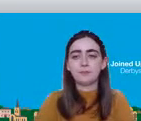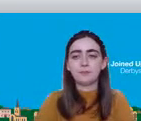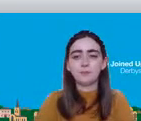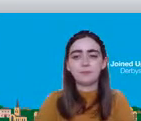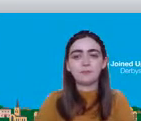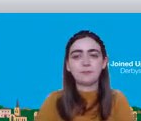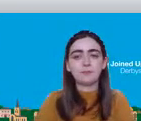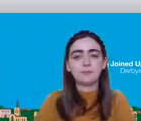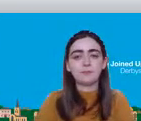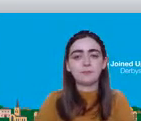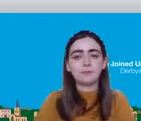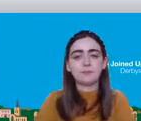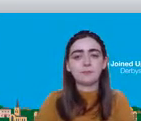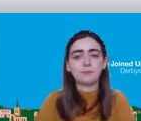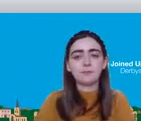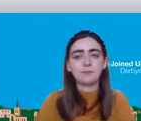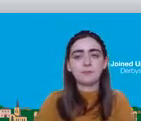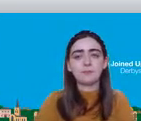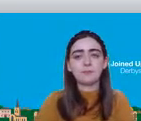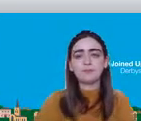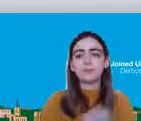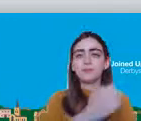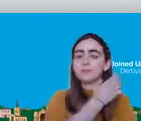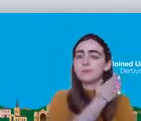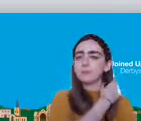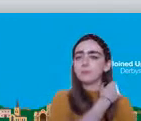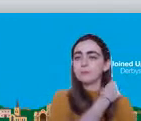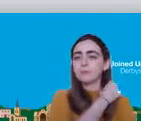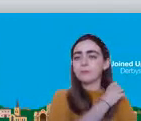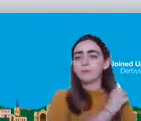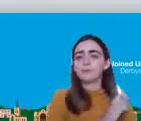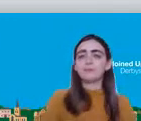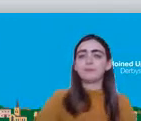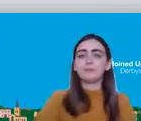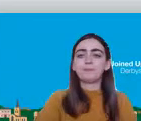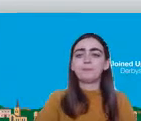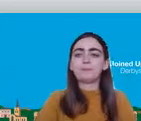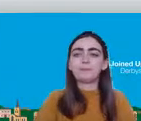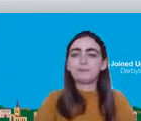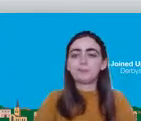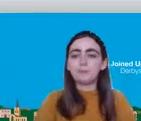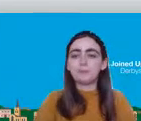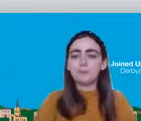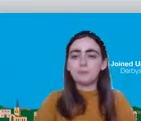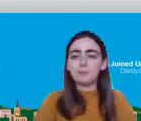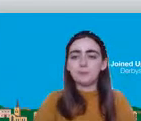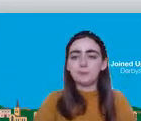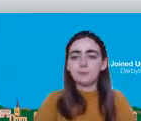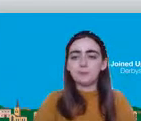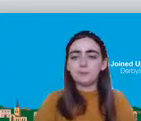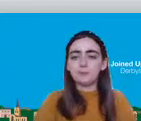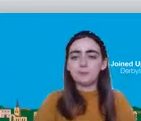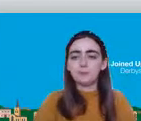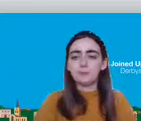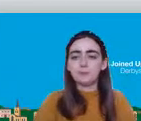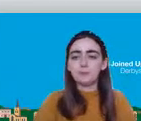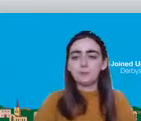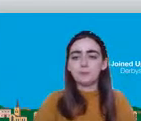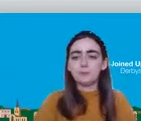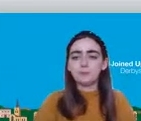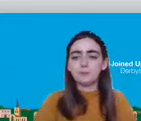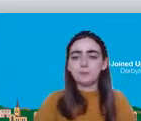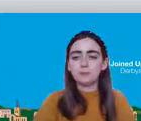in 2019. So they were saying in the long-term plan that over the next 5 years from 2019,